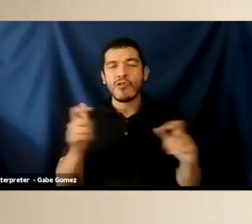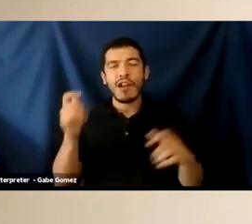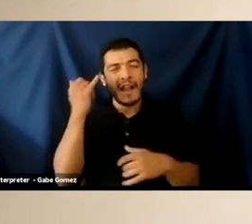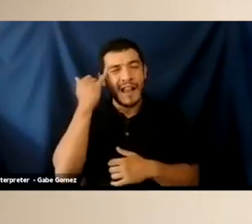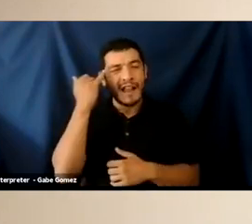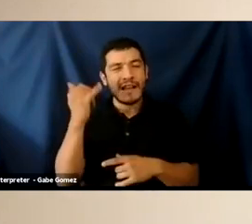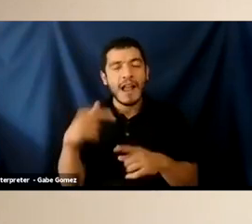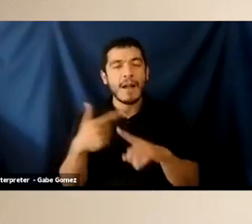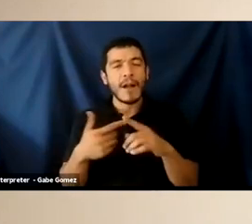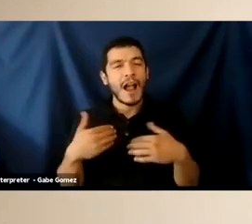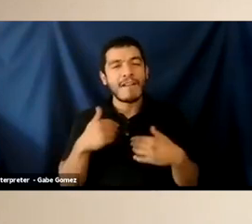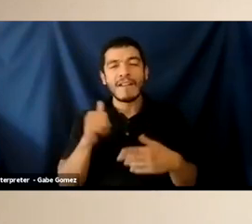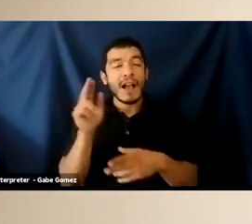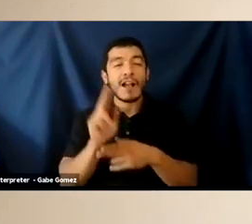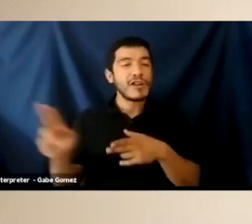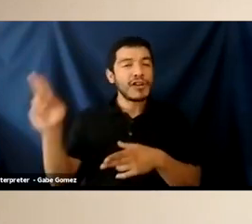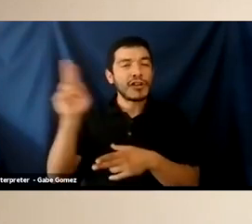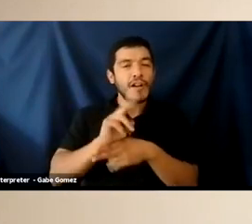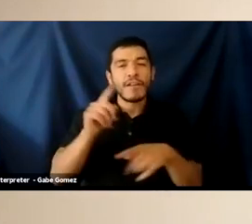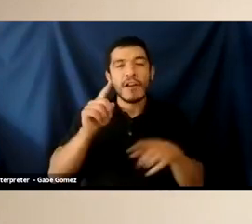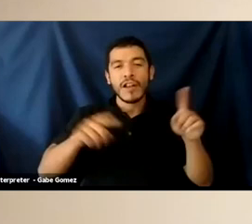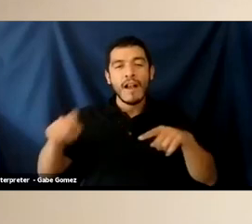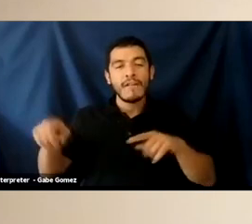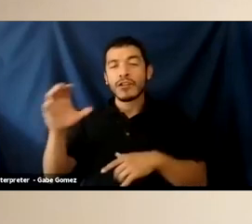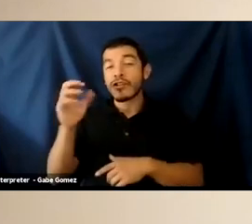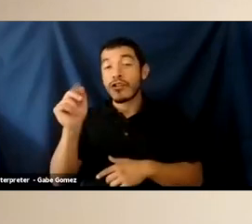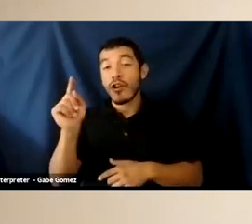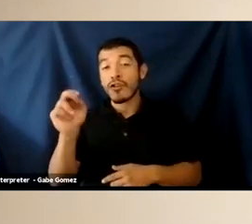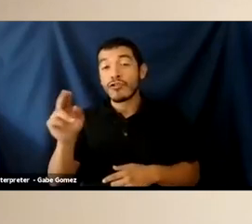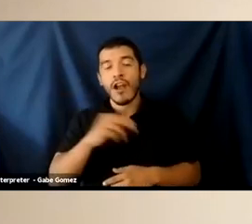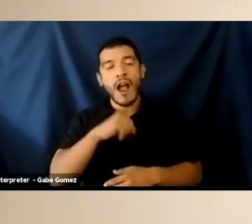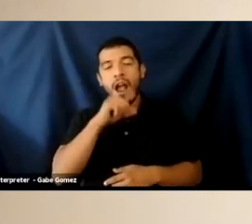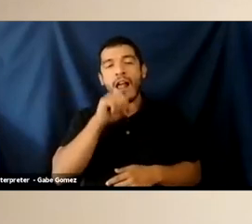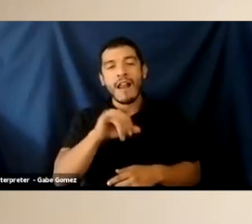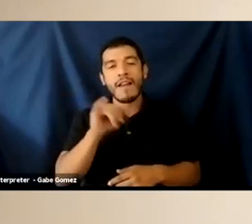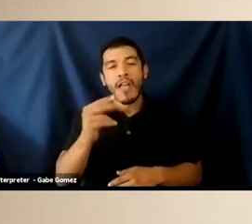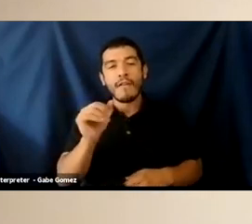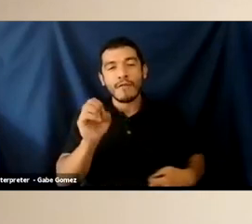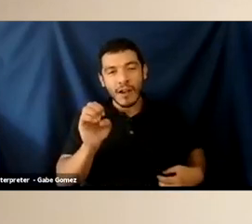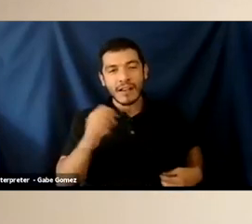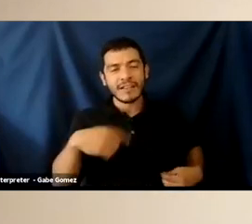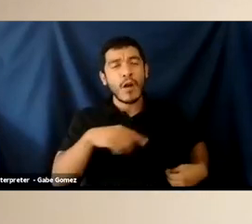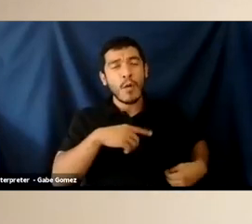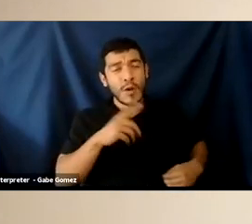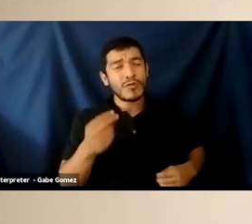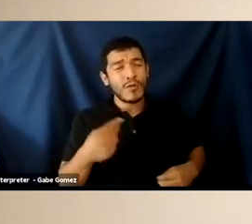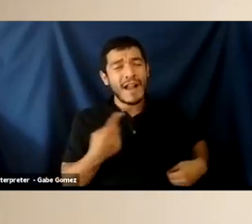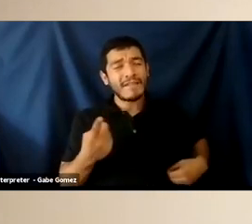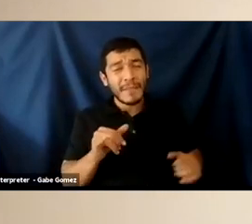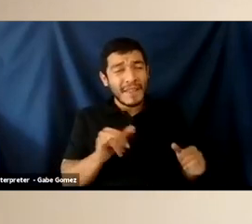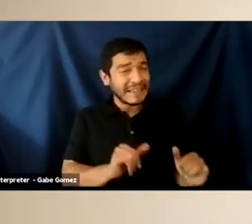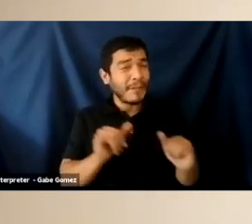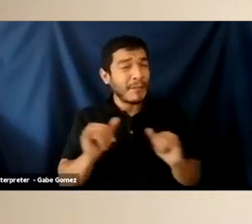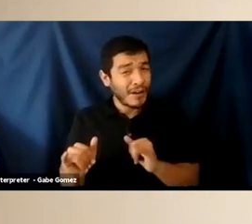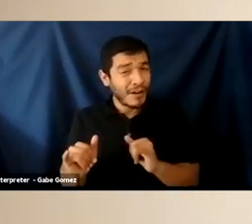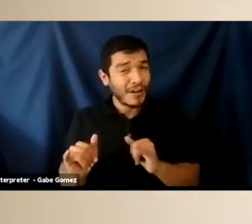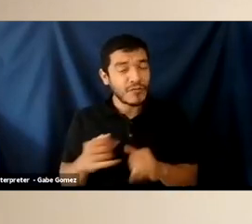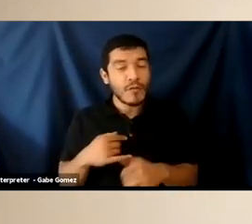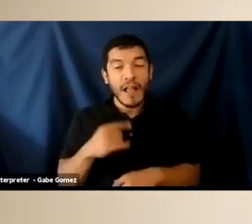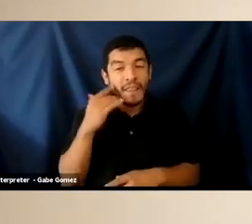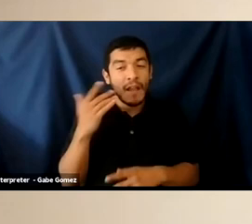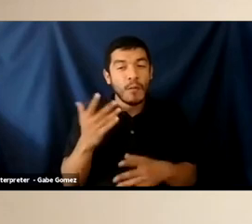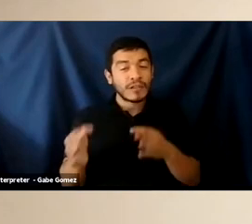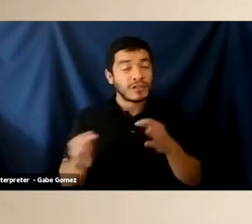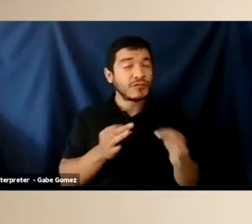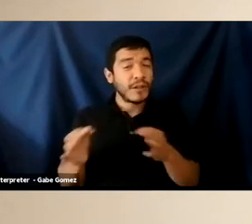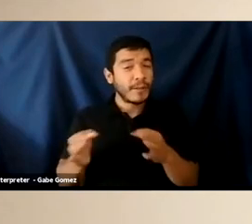having a universal diversity charter. I love that phrase. We do have something similar to, I think, what's being described, which